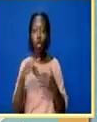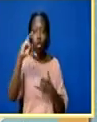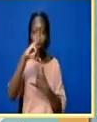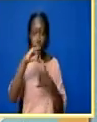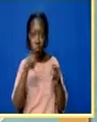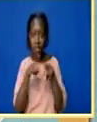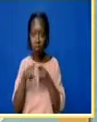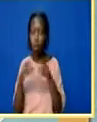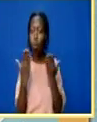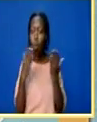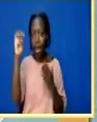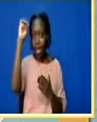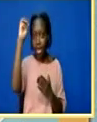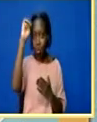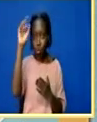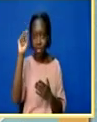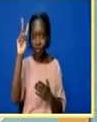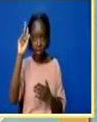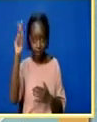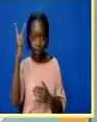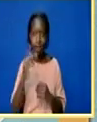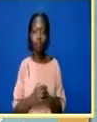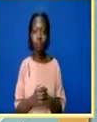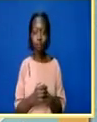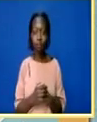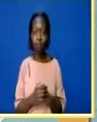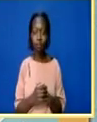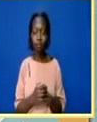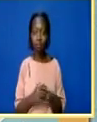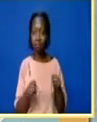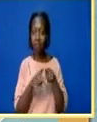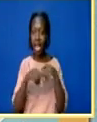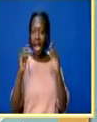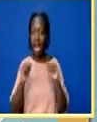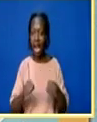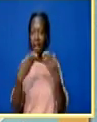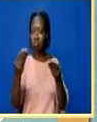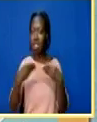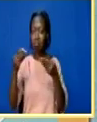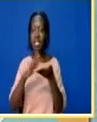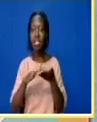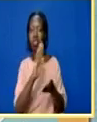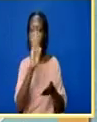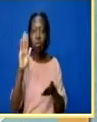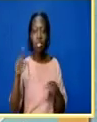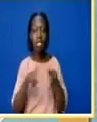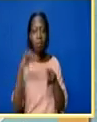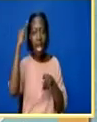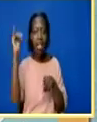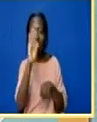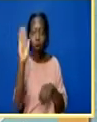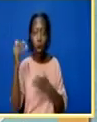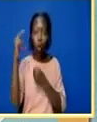YouTube at EduTV Kenya. Drop in your comments, say what you think, and I hope that you do